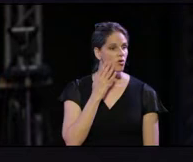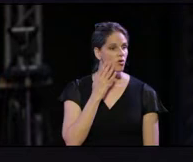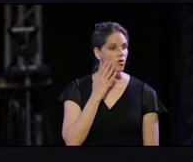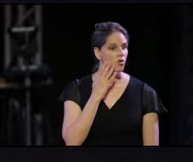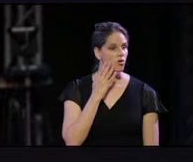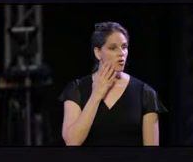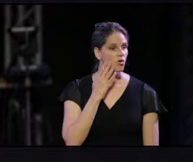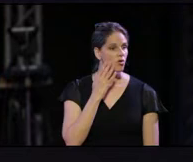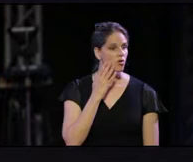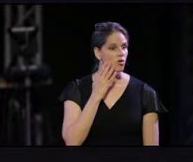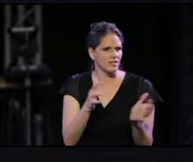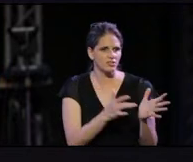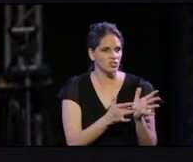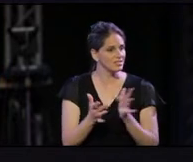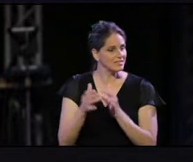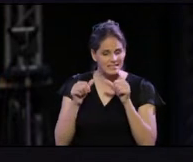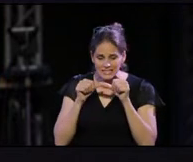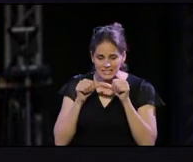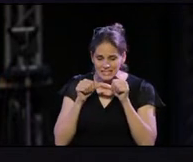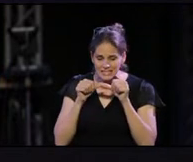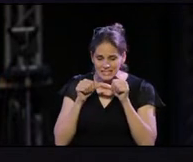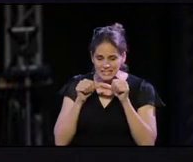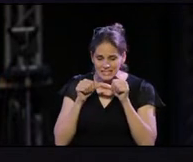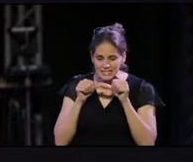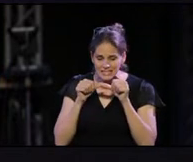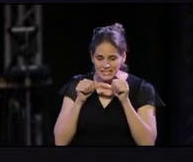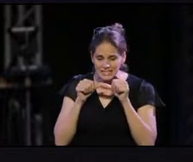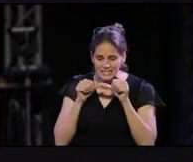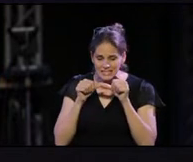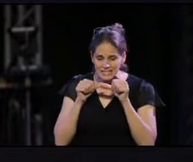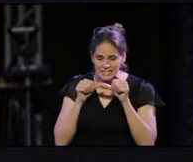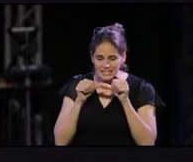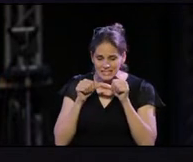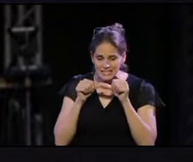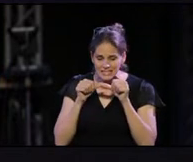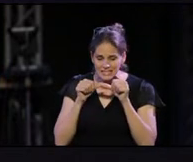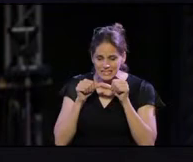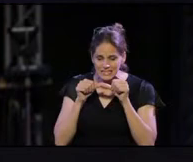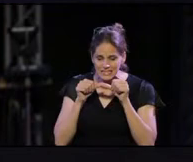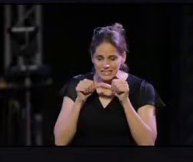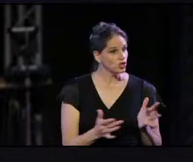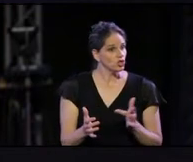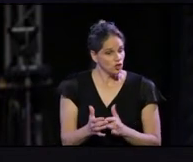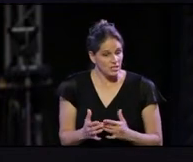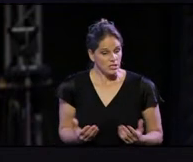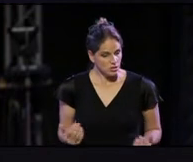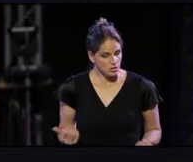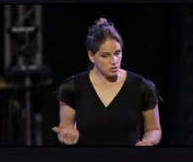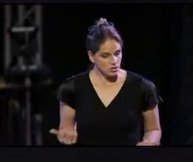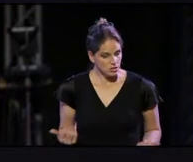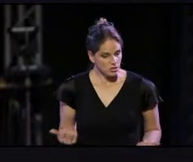to go to these people who, and instead of going to scold them, he